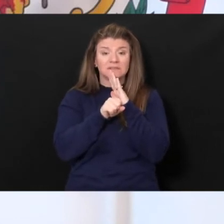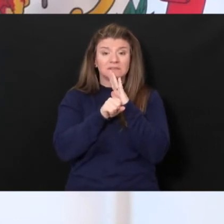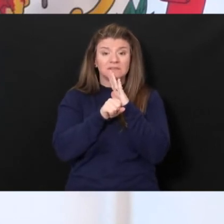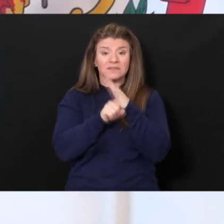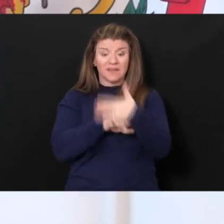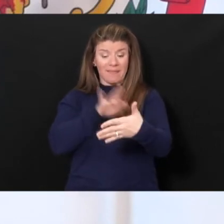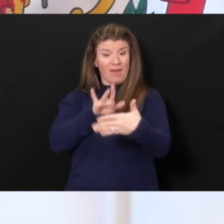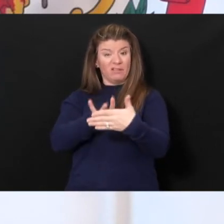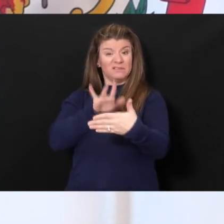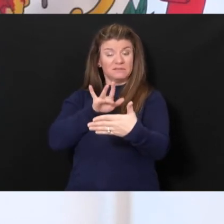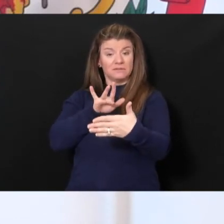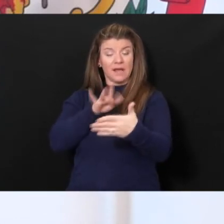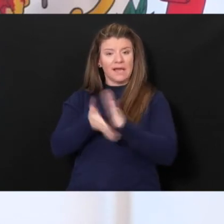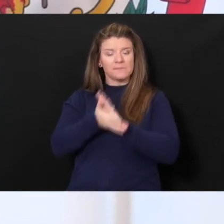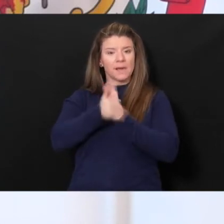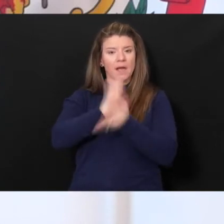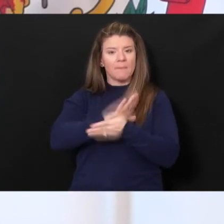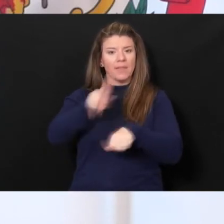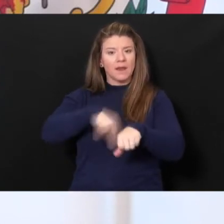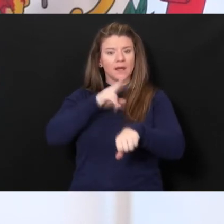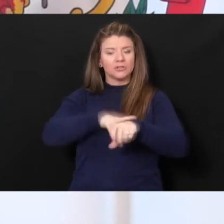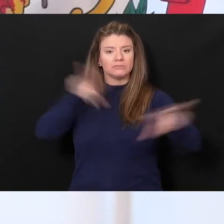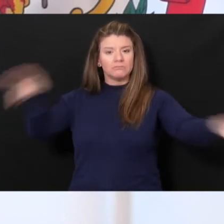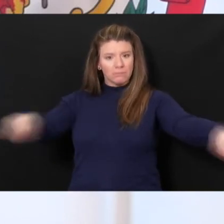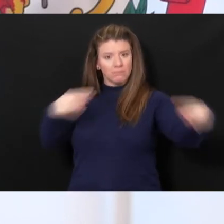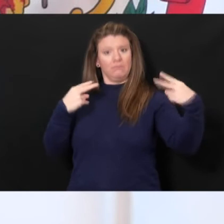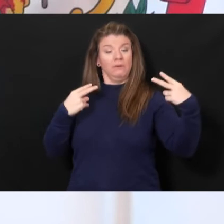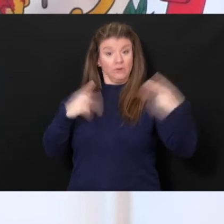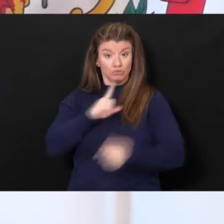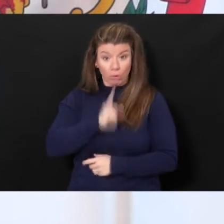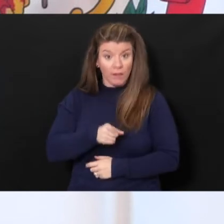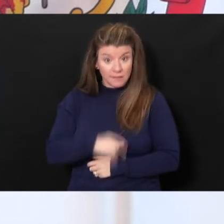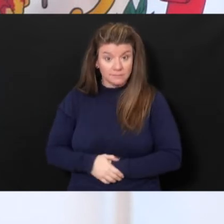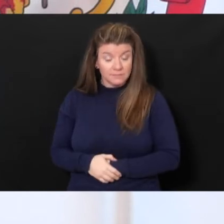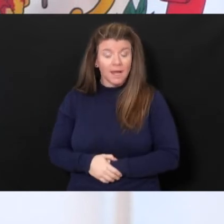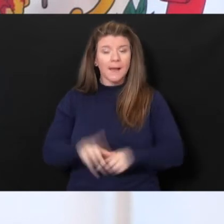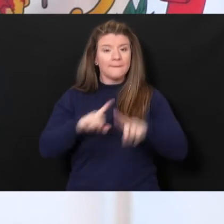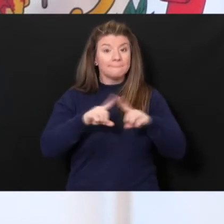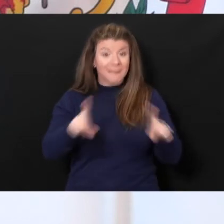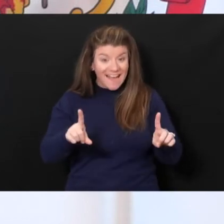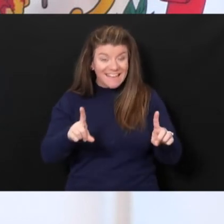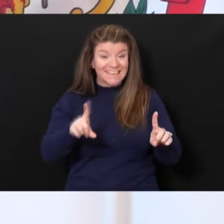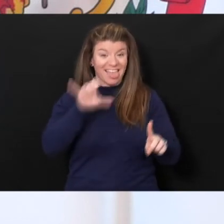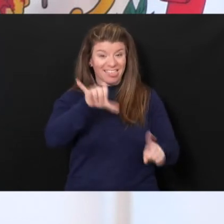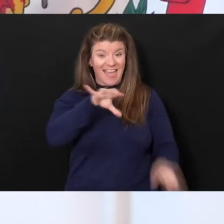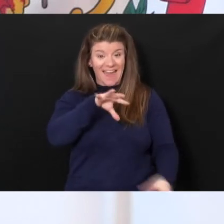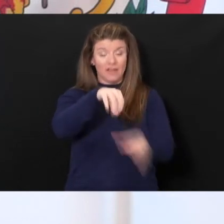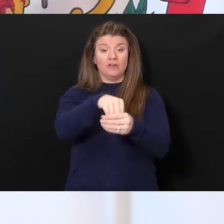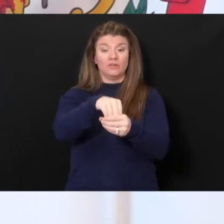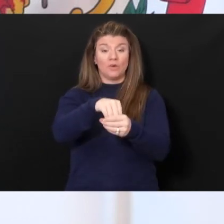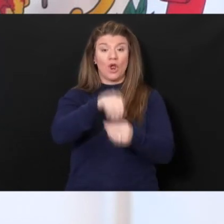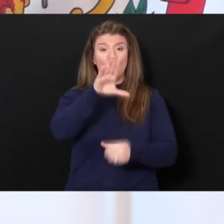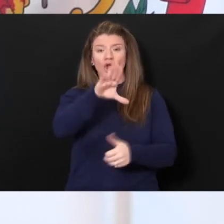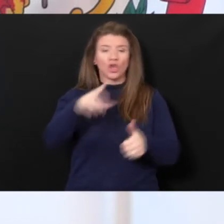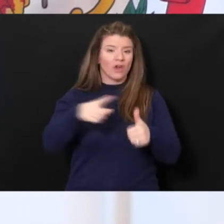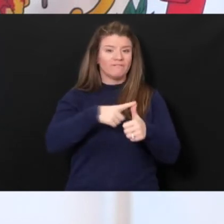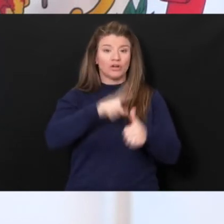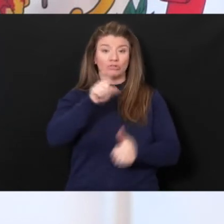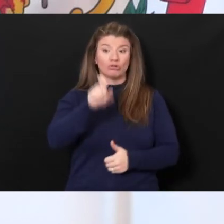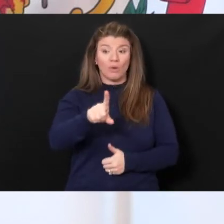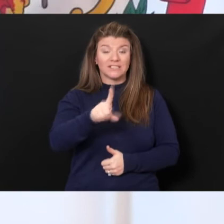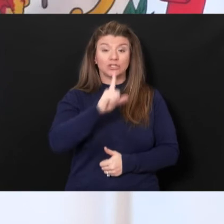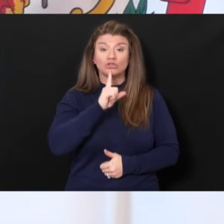of the nation, has it not? And it really, truly has. But with that, Paul, your first question is just